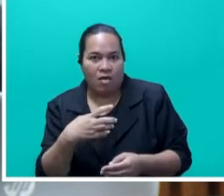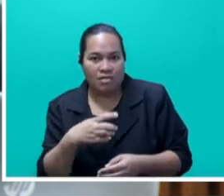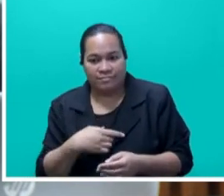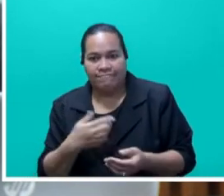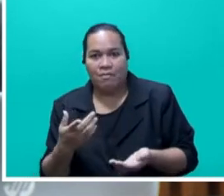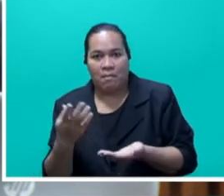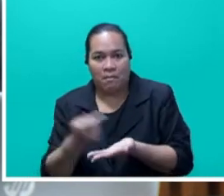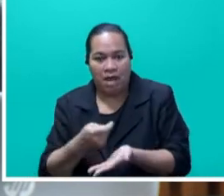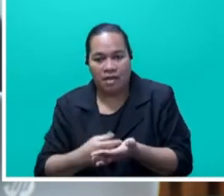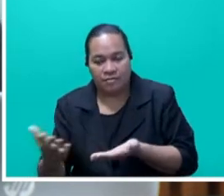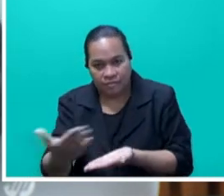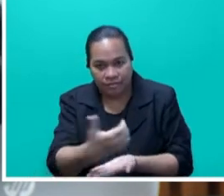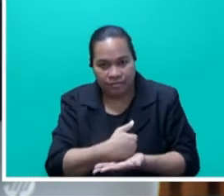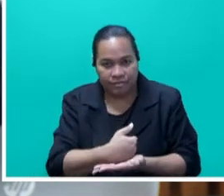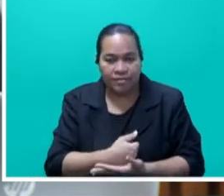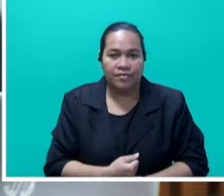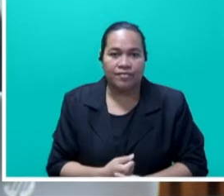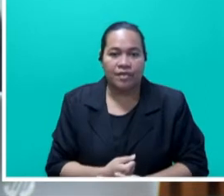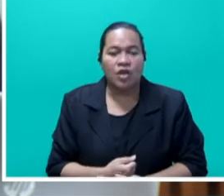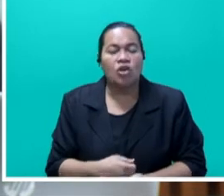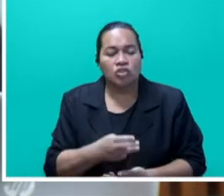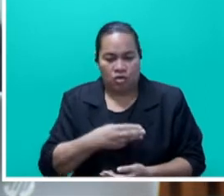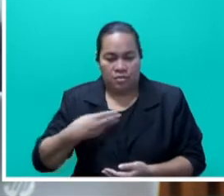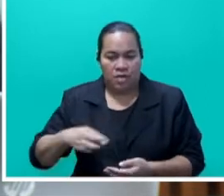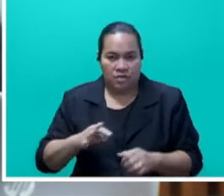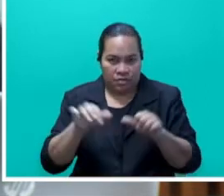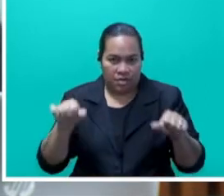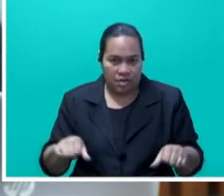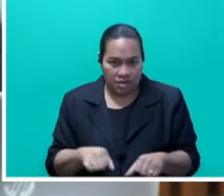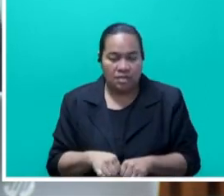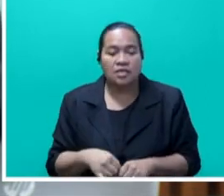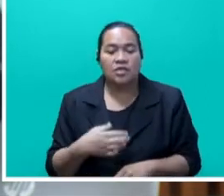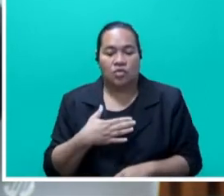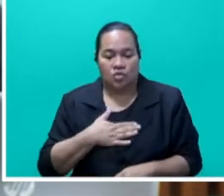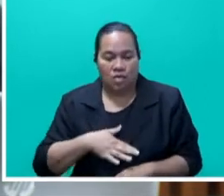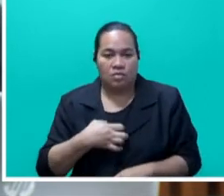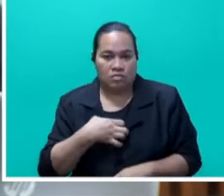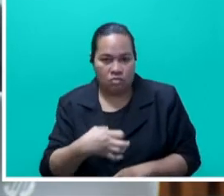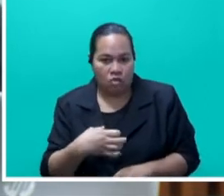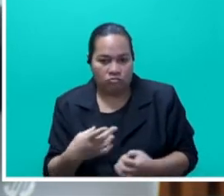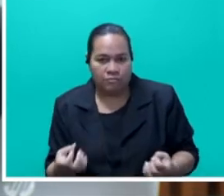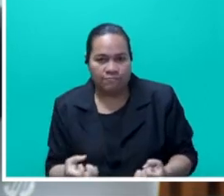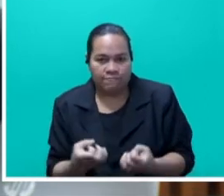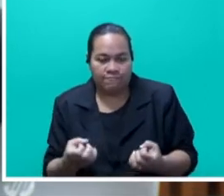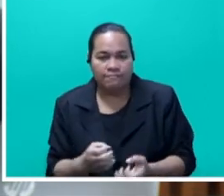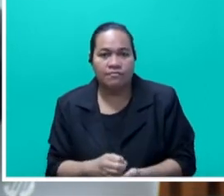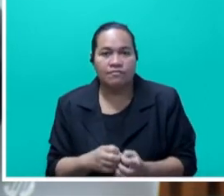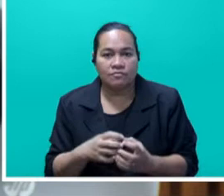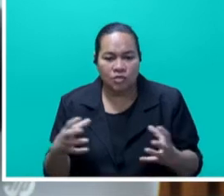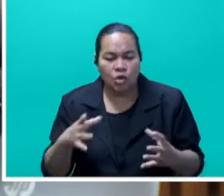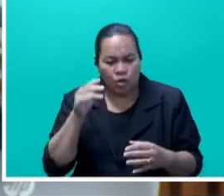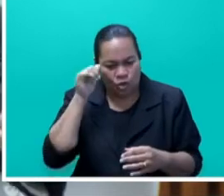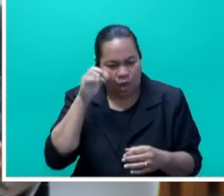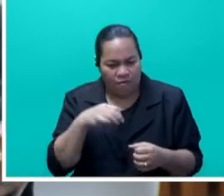the ministry is committed to further continuing leveraging agriculture sector, noting the